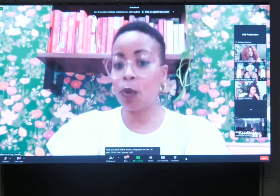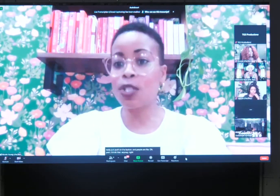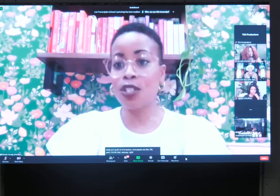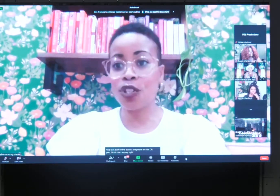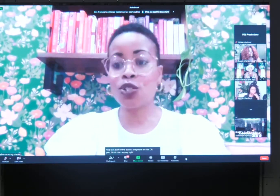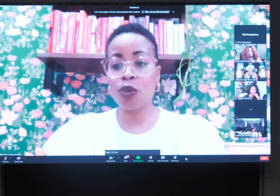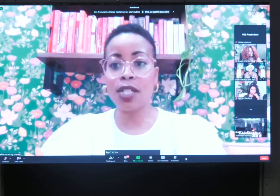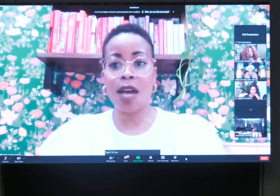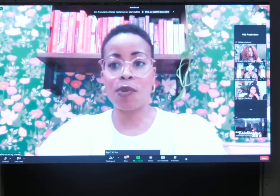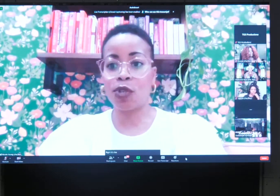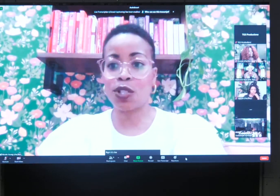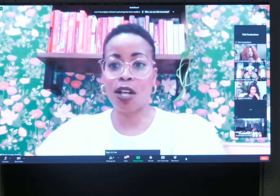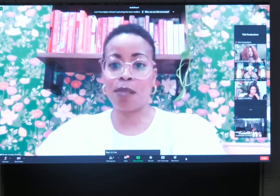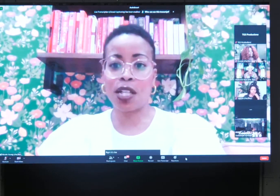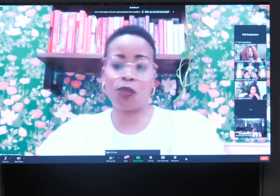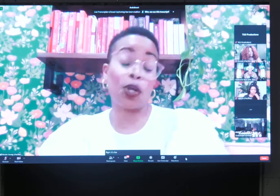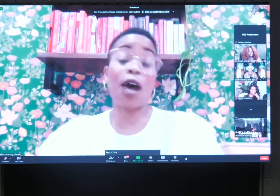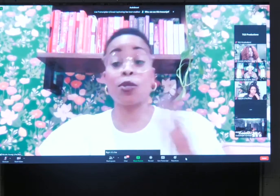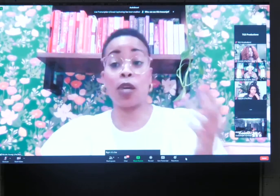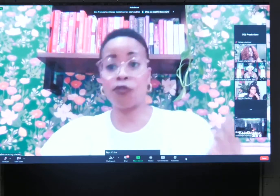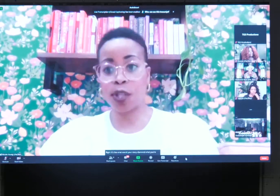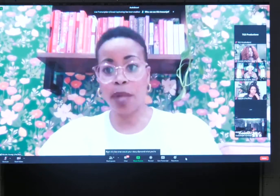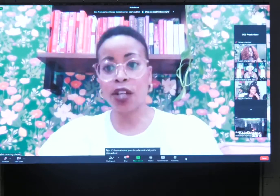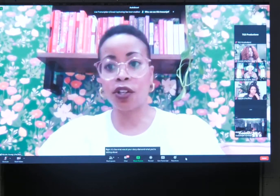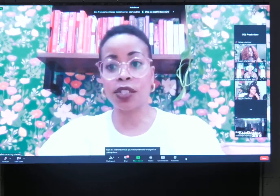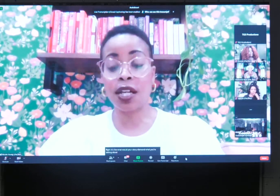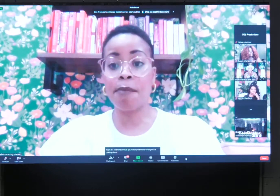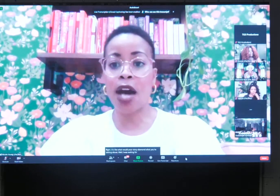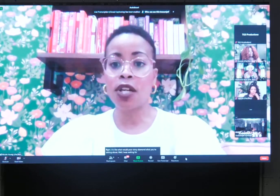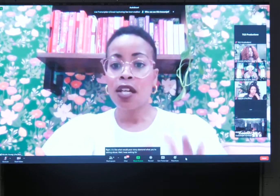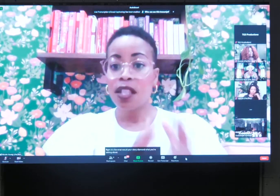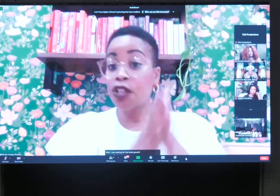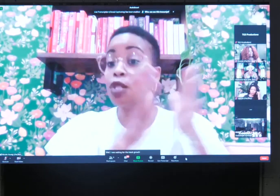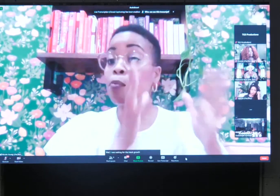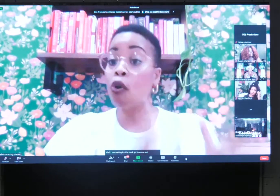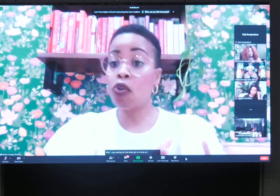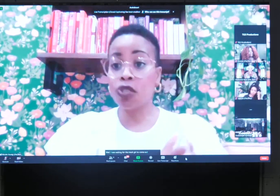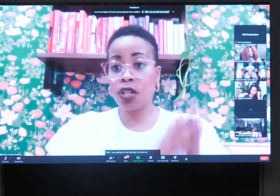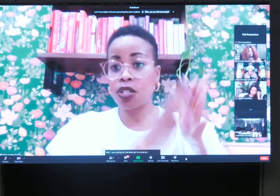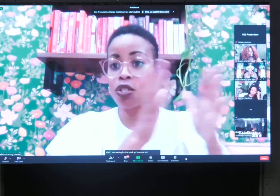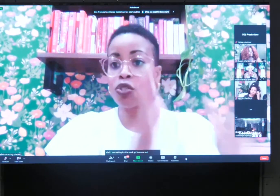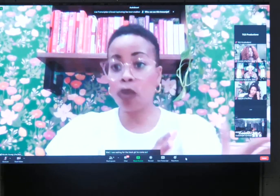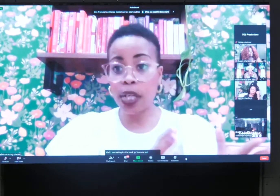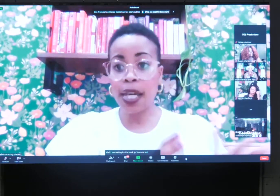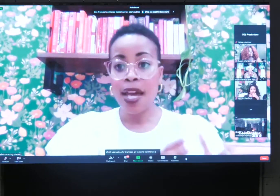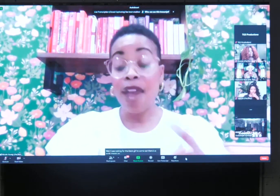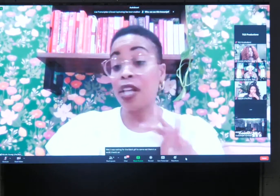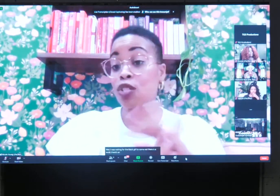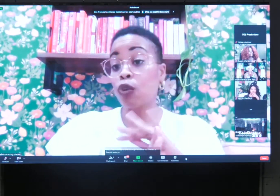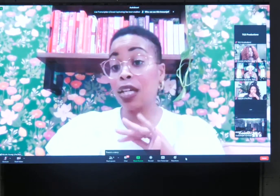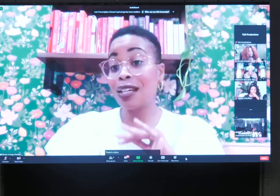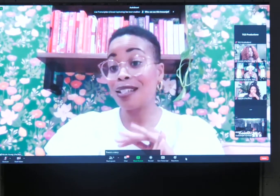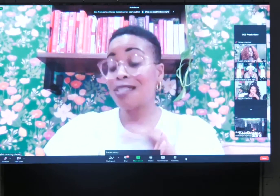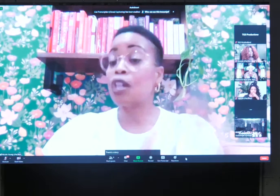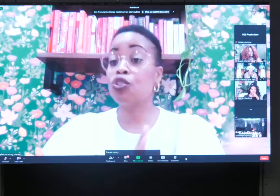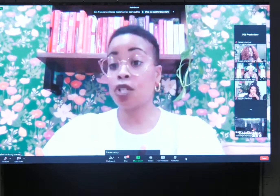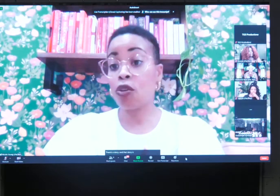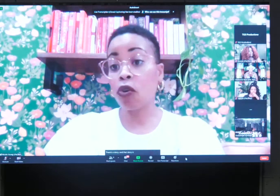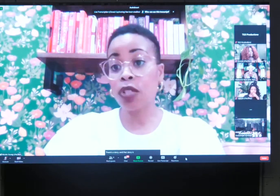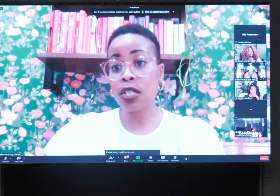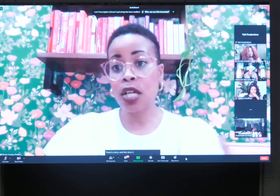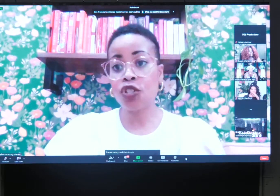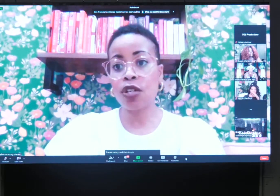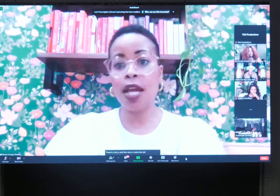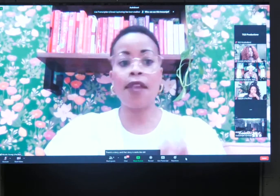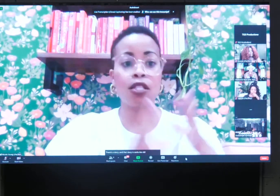like what with your story, Diamond, when you're talking about, well, I was waiting for the Black girl to come out. There is a mold, there's a story, and that story is centuries old